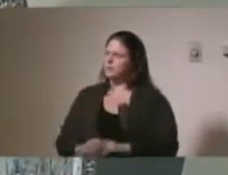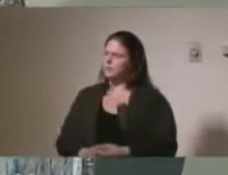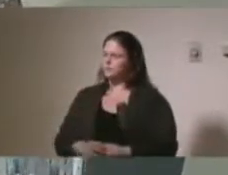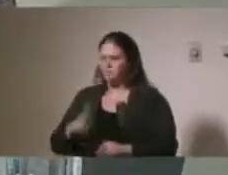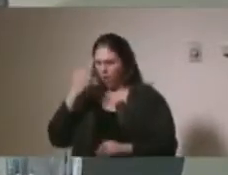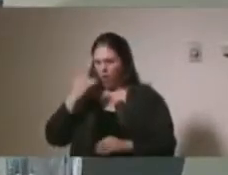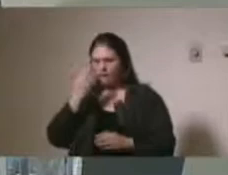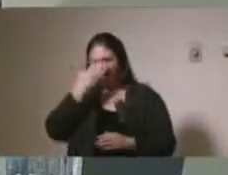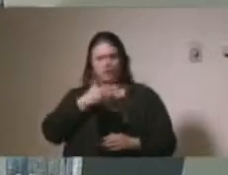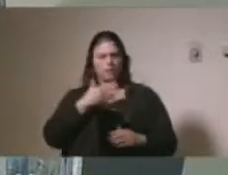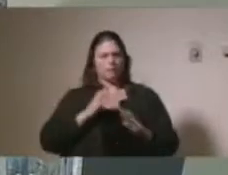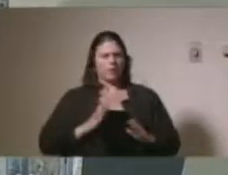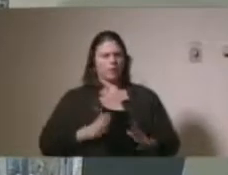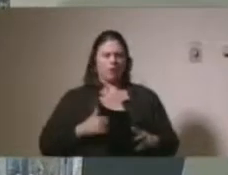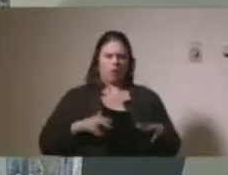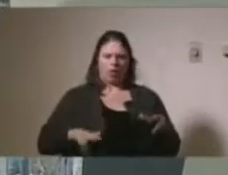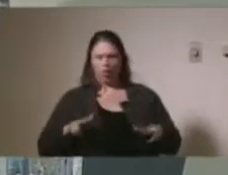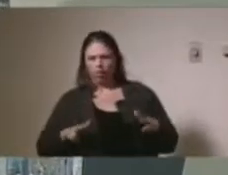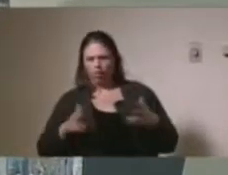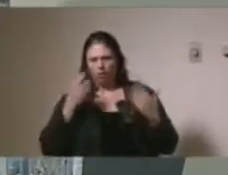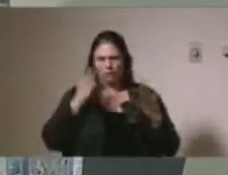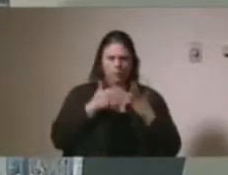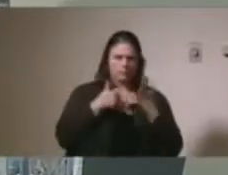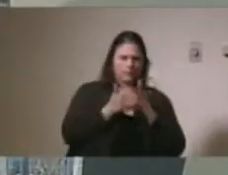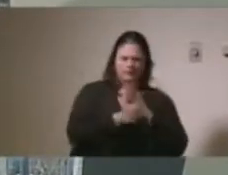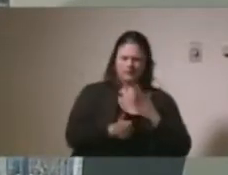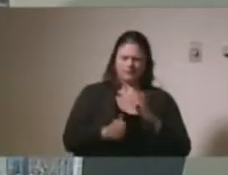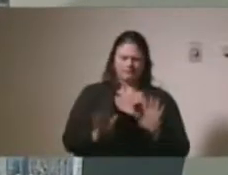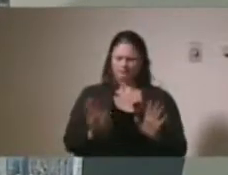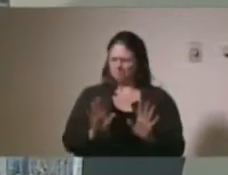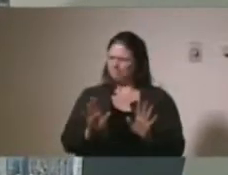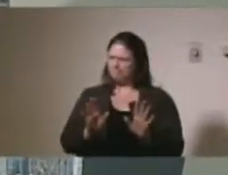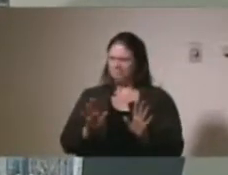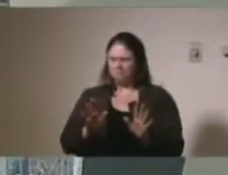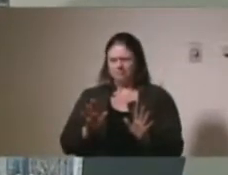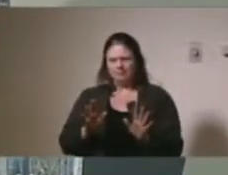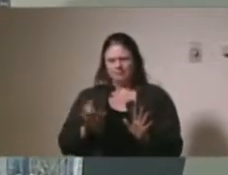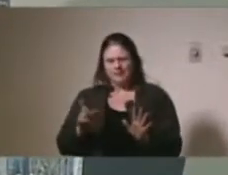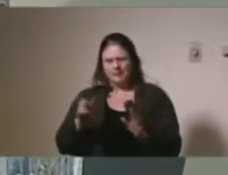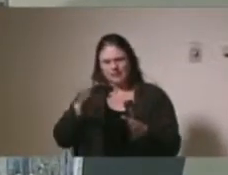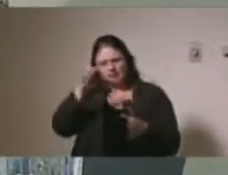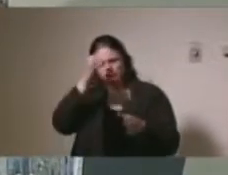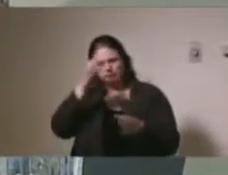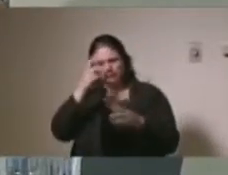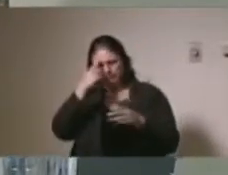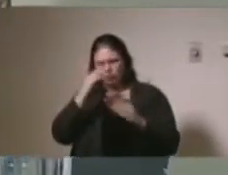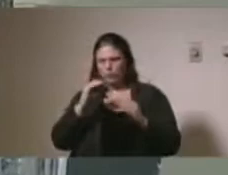and they should also have what they need to do their job. I don't know if I adequately answered your question.